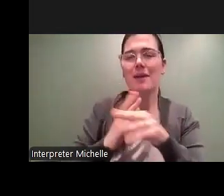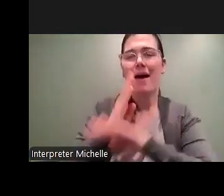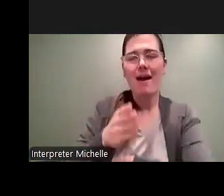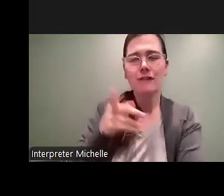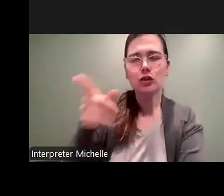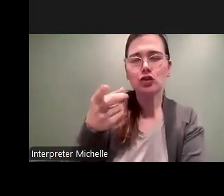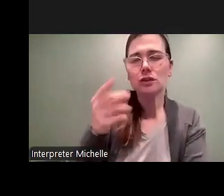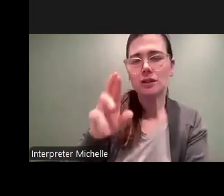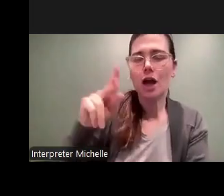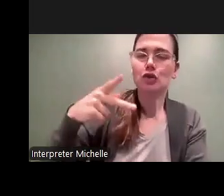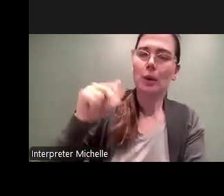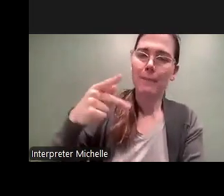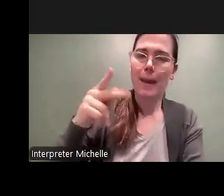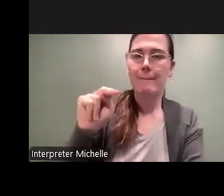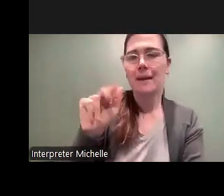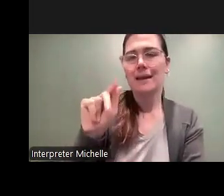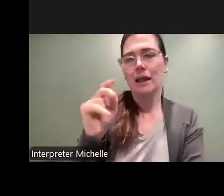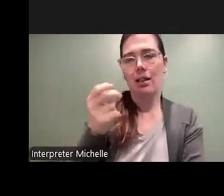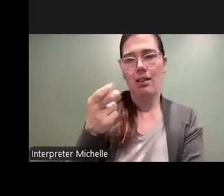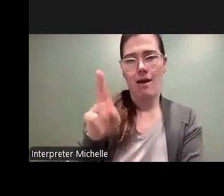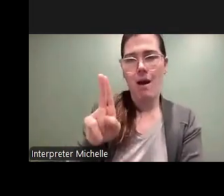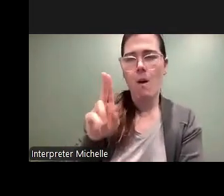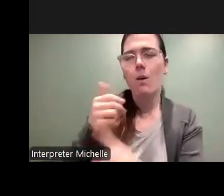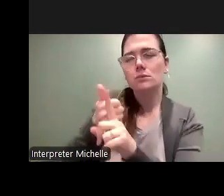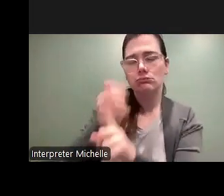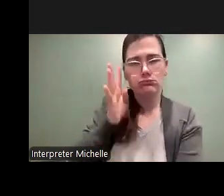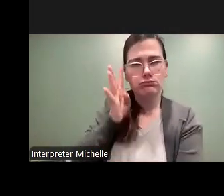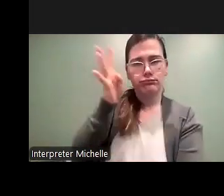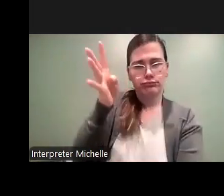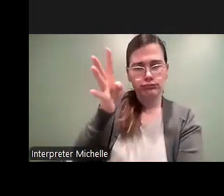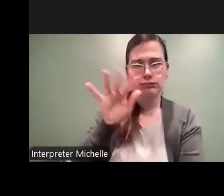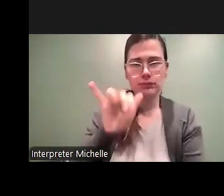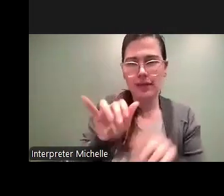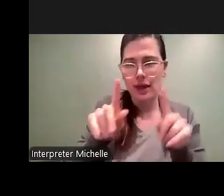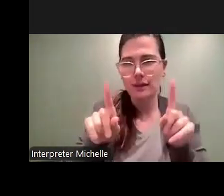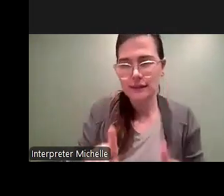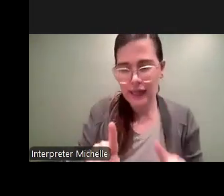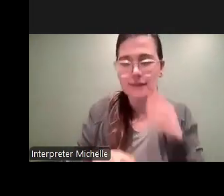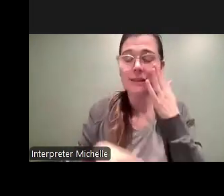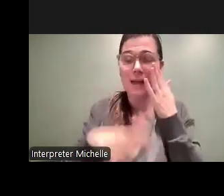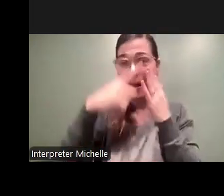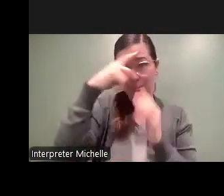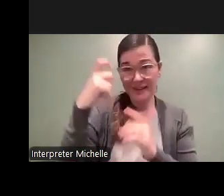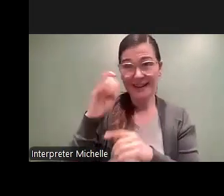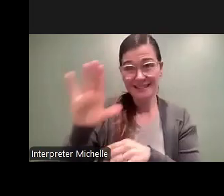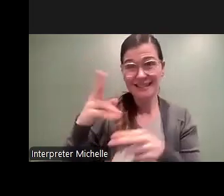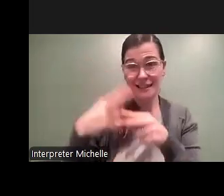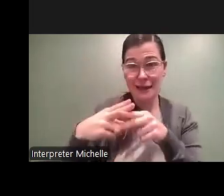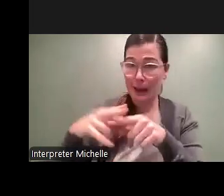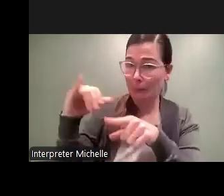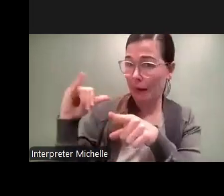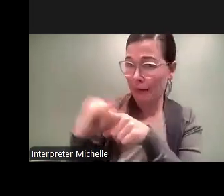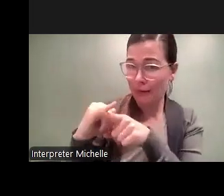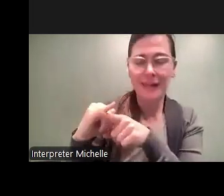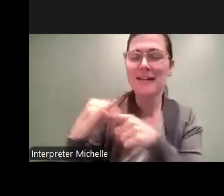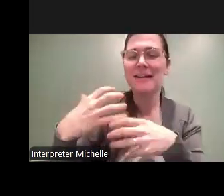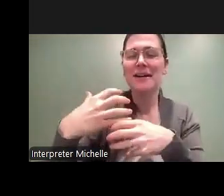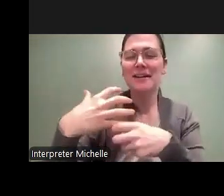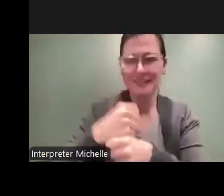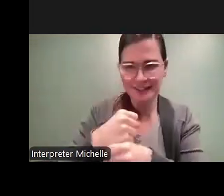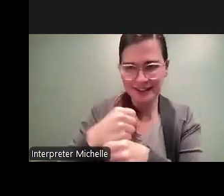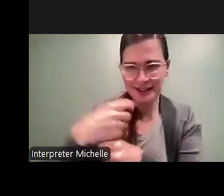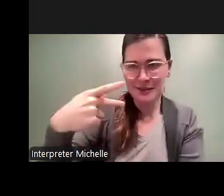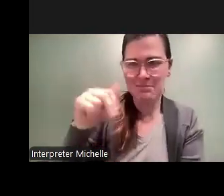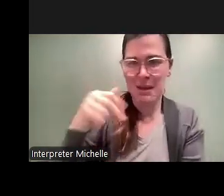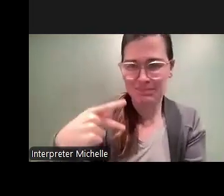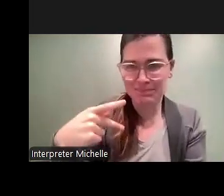who created this test. And because that is a lot to say, that is why it got shortened to Pap